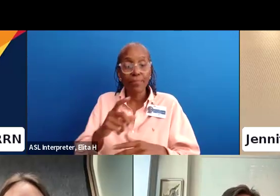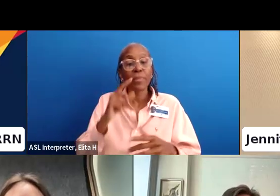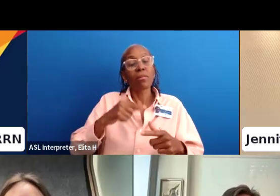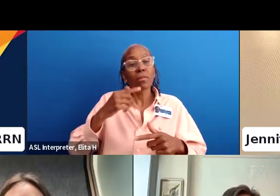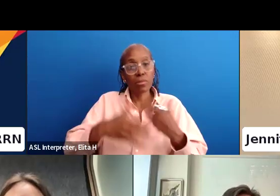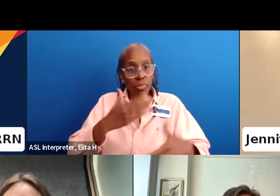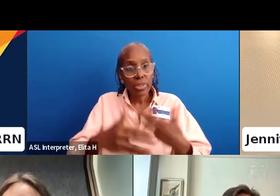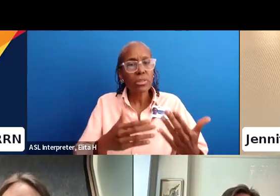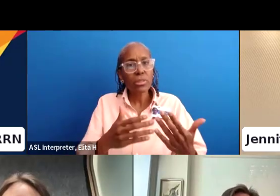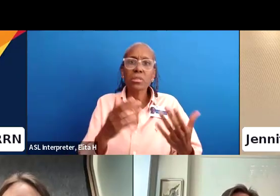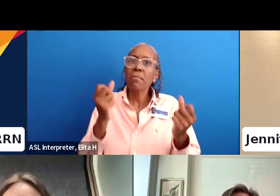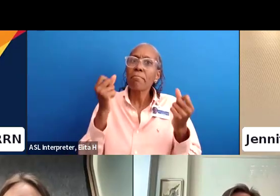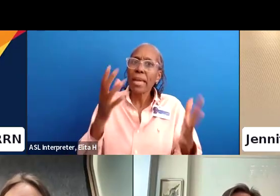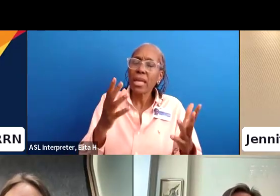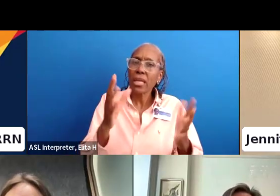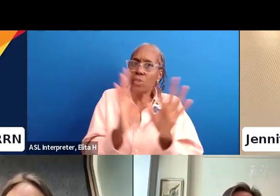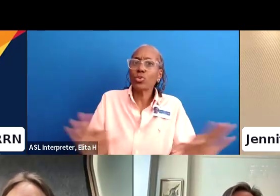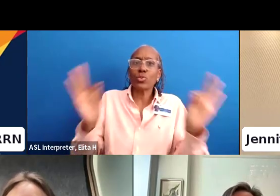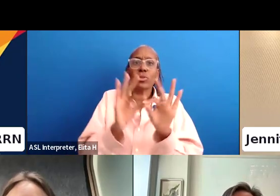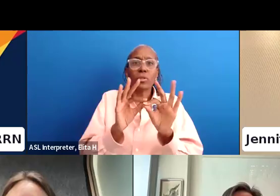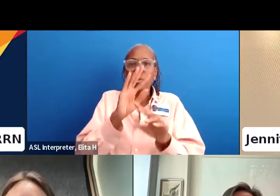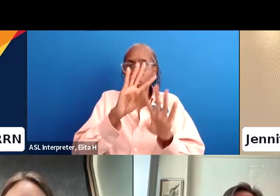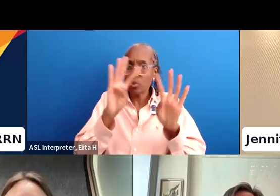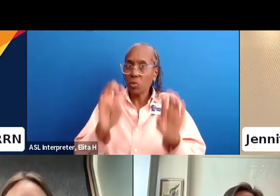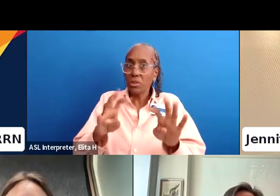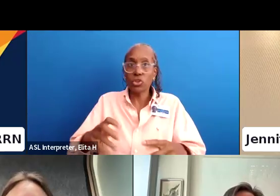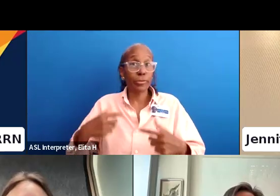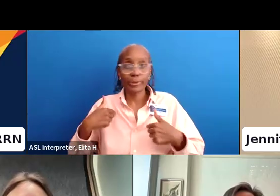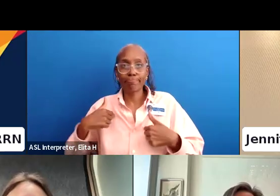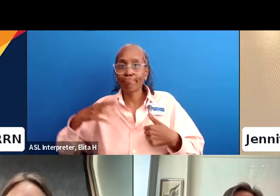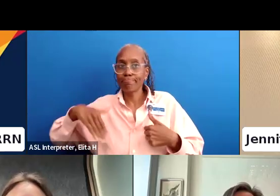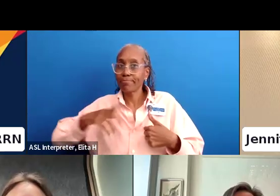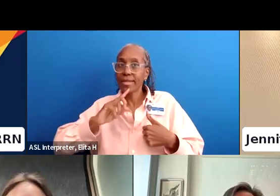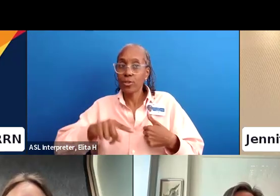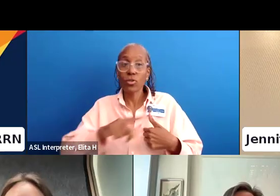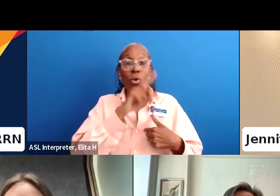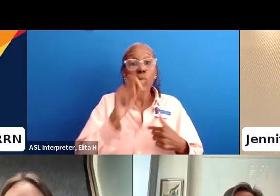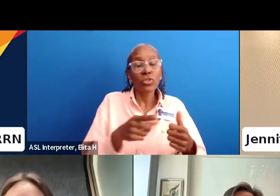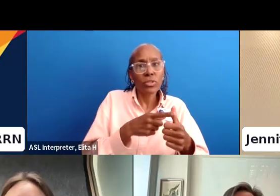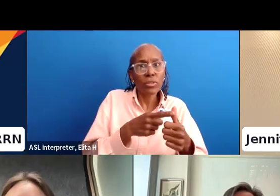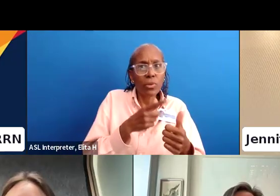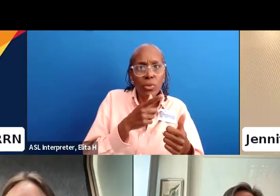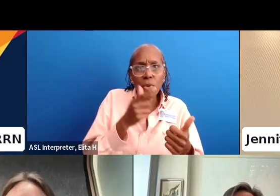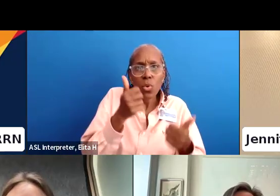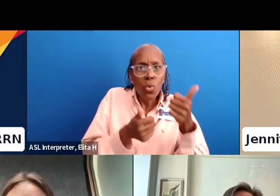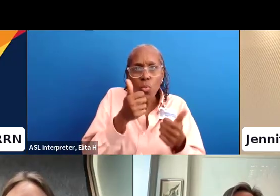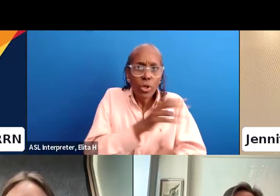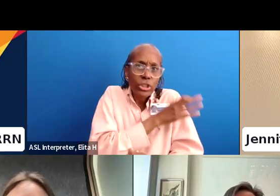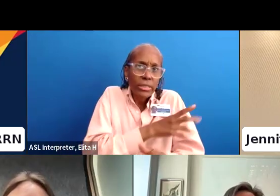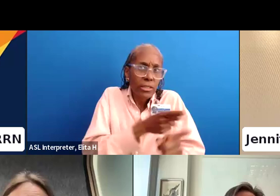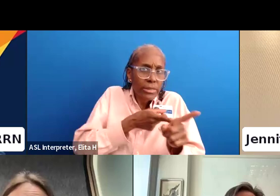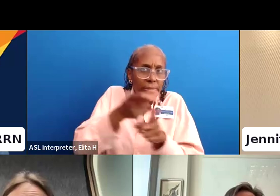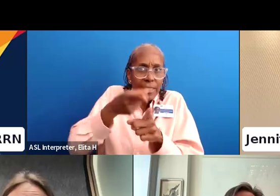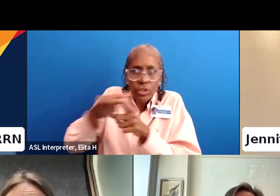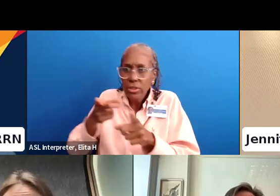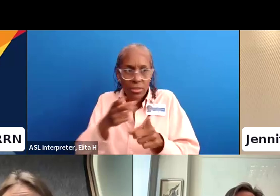process has raised a host of critical unanswered questions. These include questions like, which clinical specialties